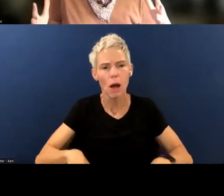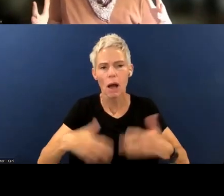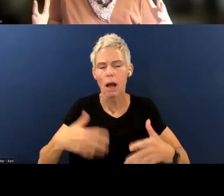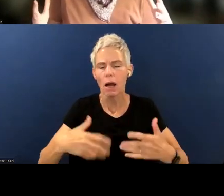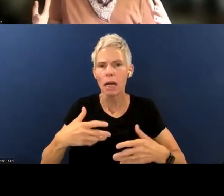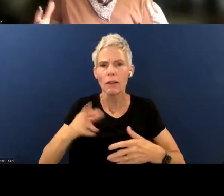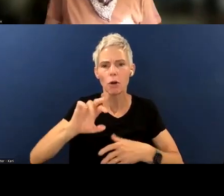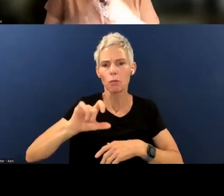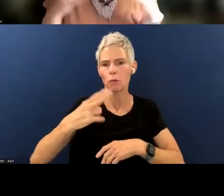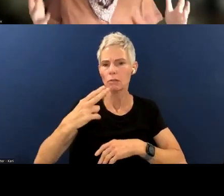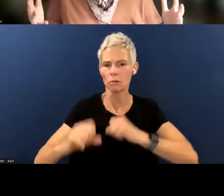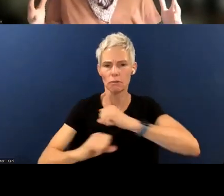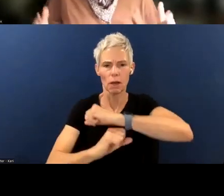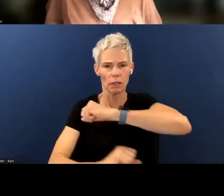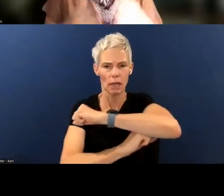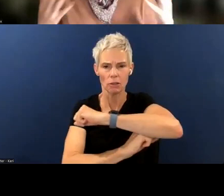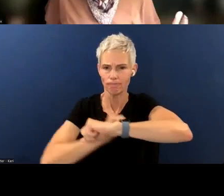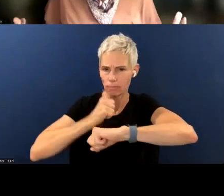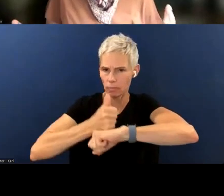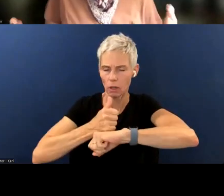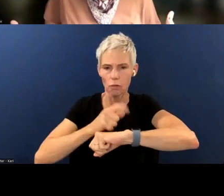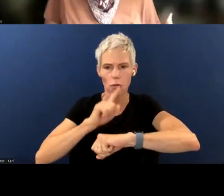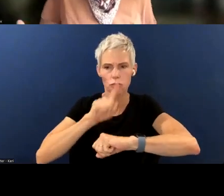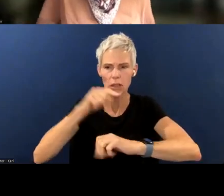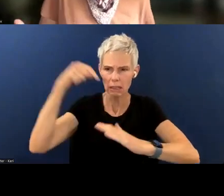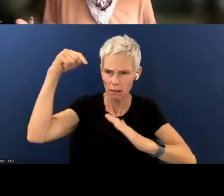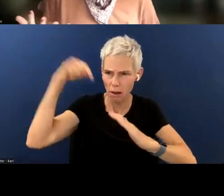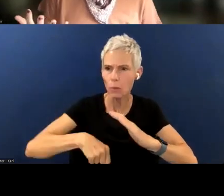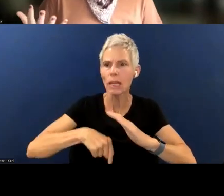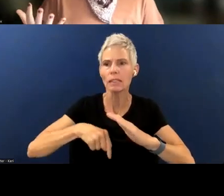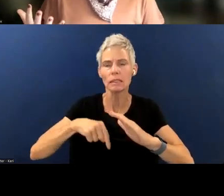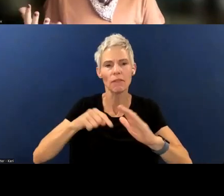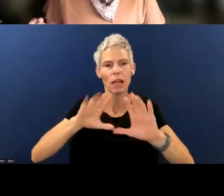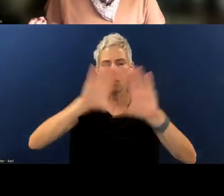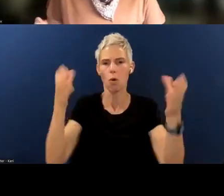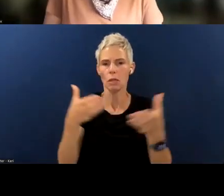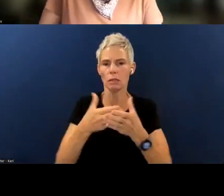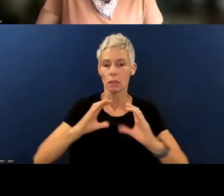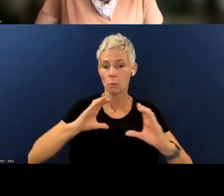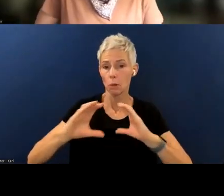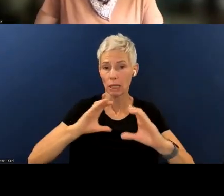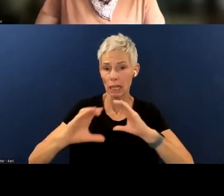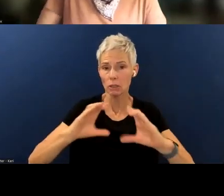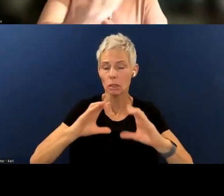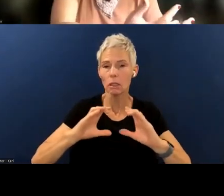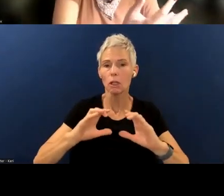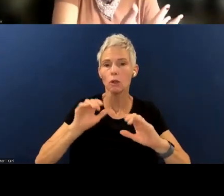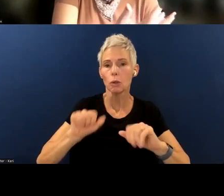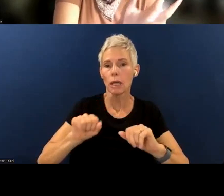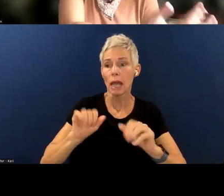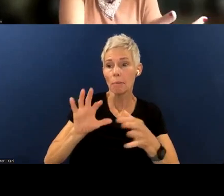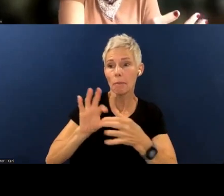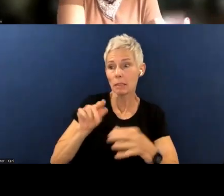of understanding for a comprehensive, holistic communications effort, where you can message not only to the